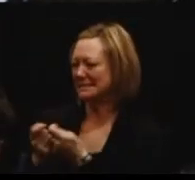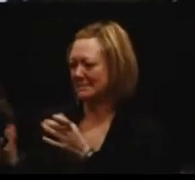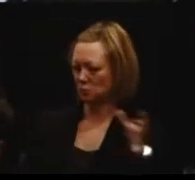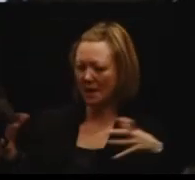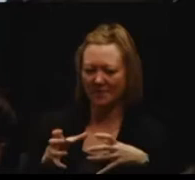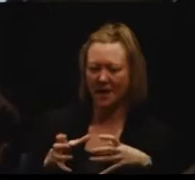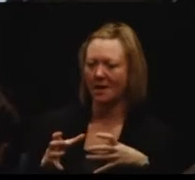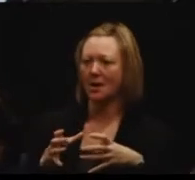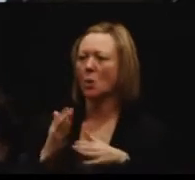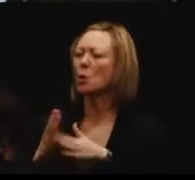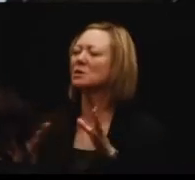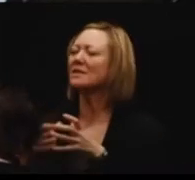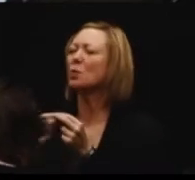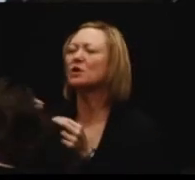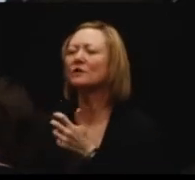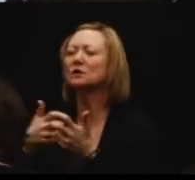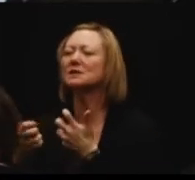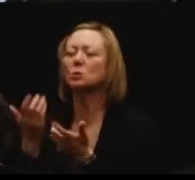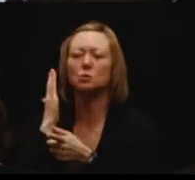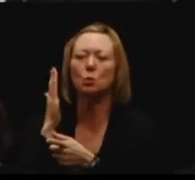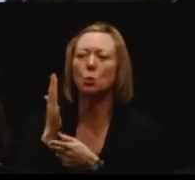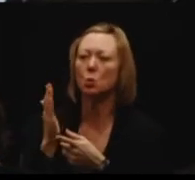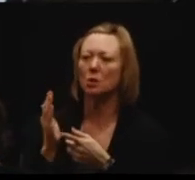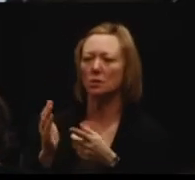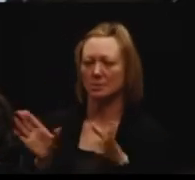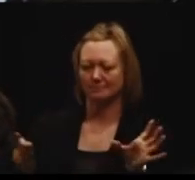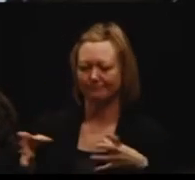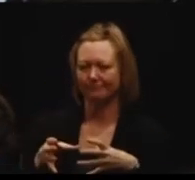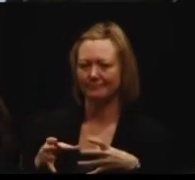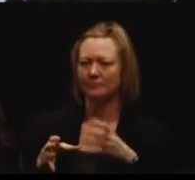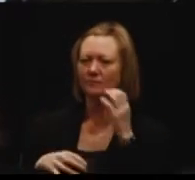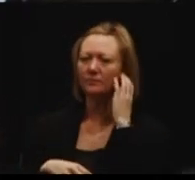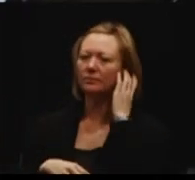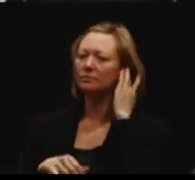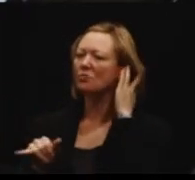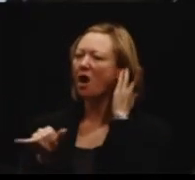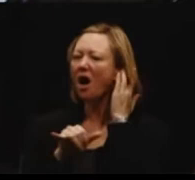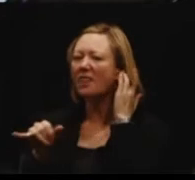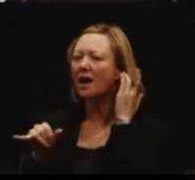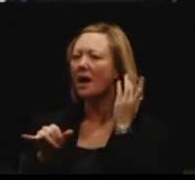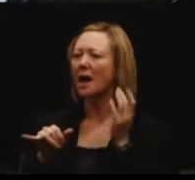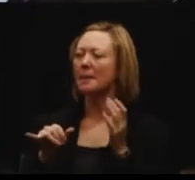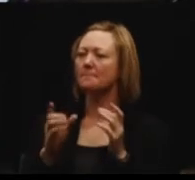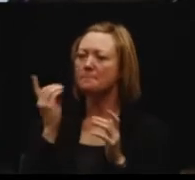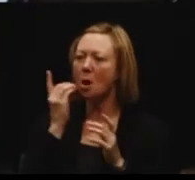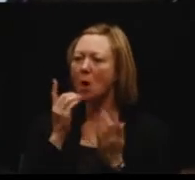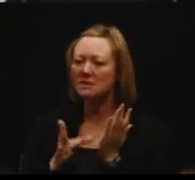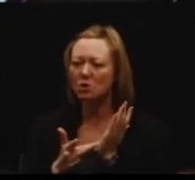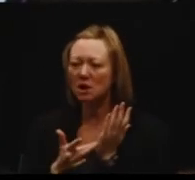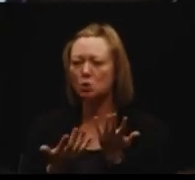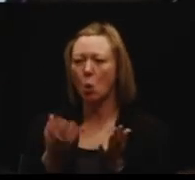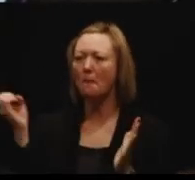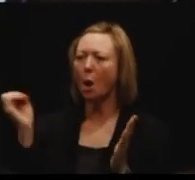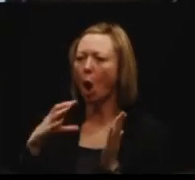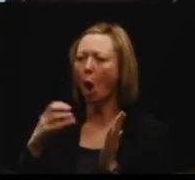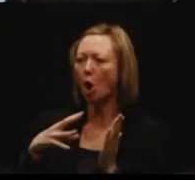with universities or tertiary educators or even schools, to get. Whether it be a mobile technology or a blog or just to